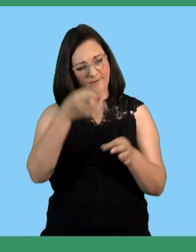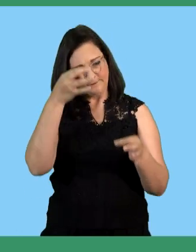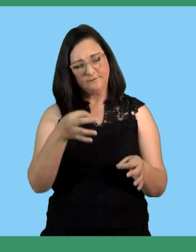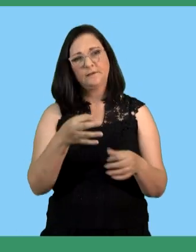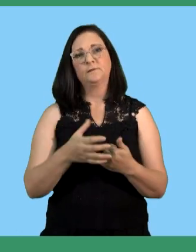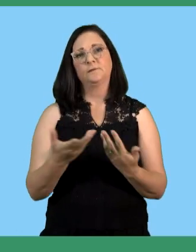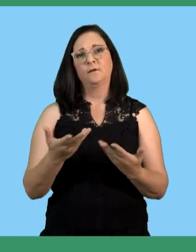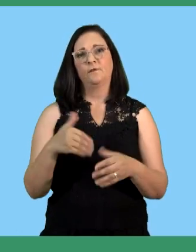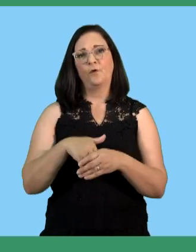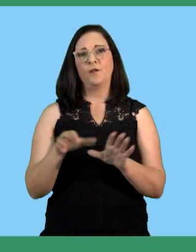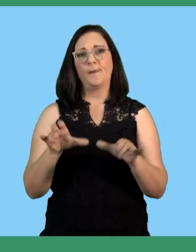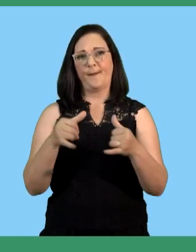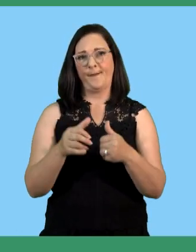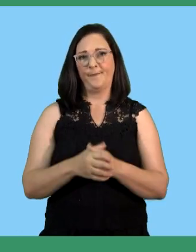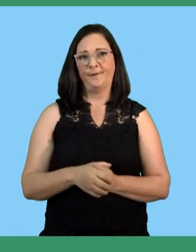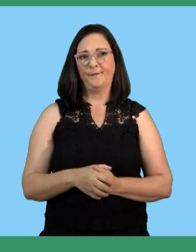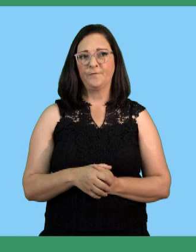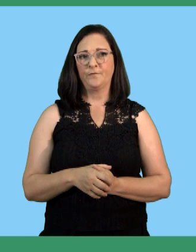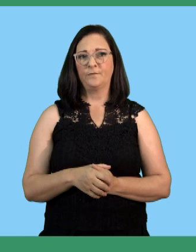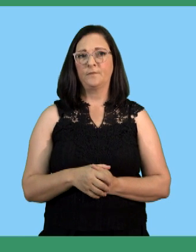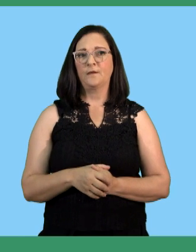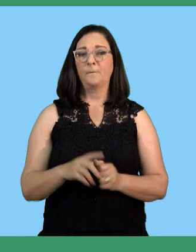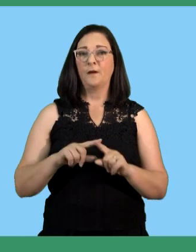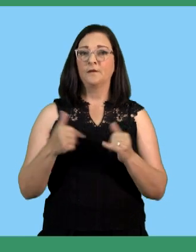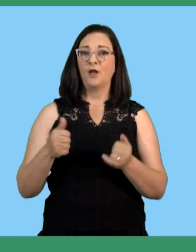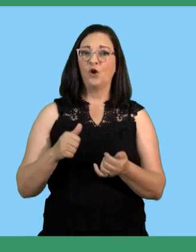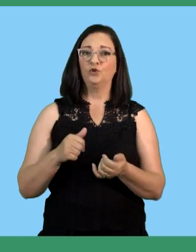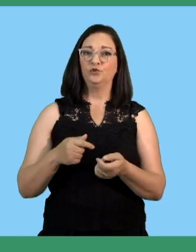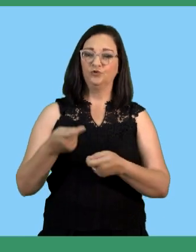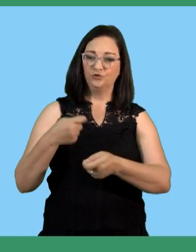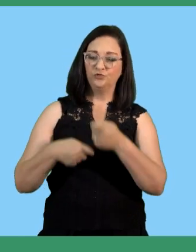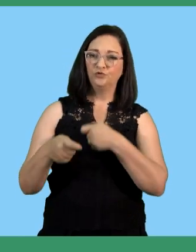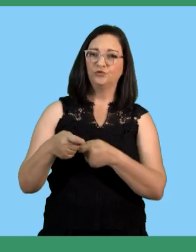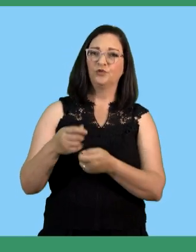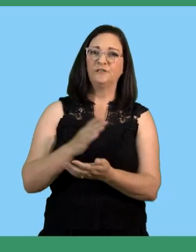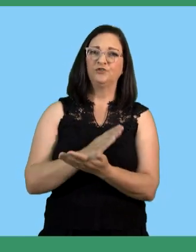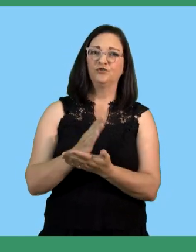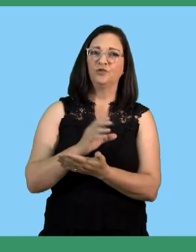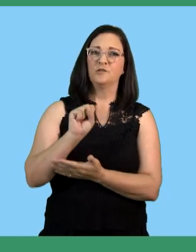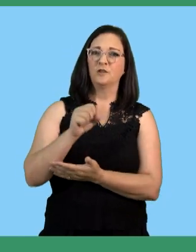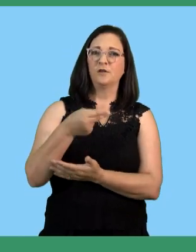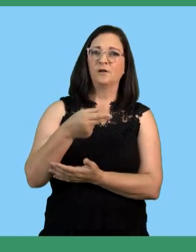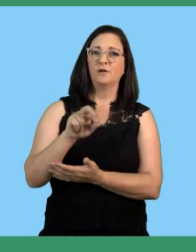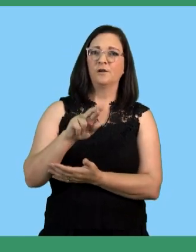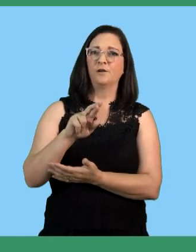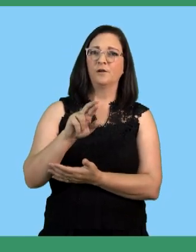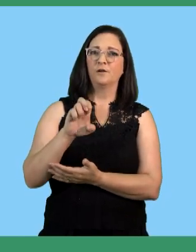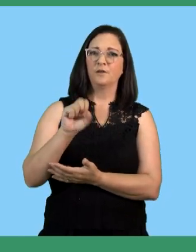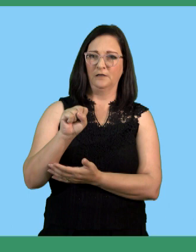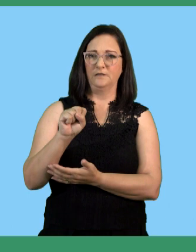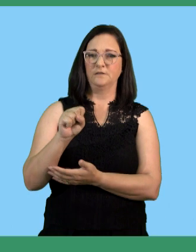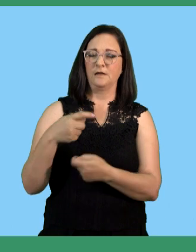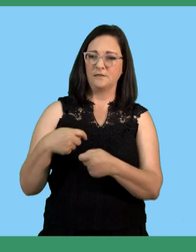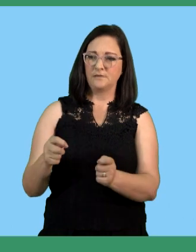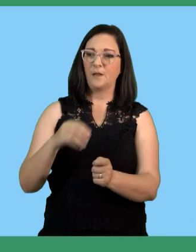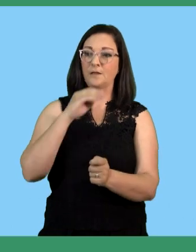decisions in the company. Businesses must sell shares to black employees. When you're selling shares, you're making what? Black people to be what?